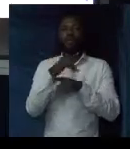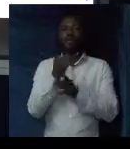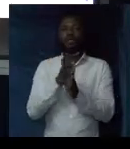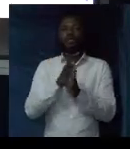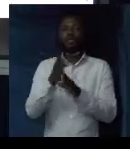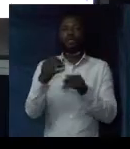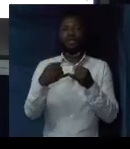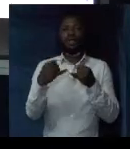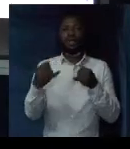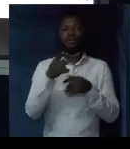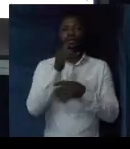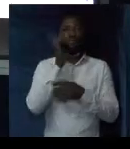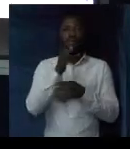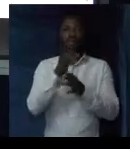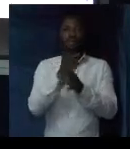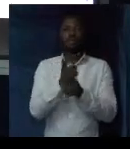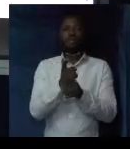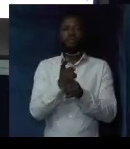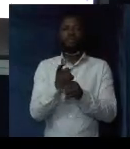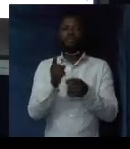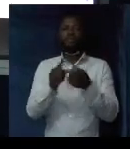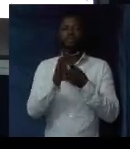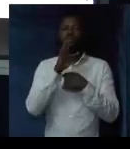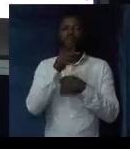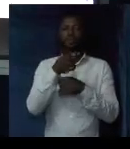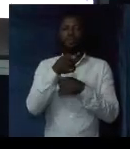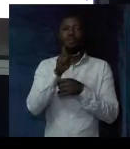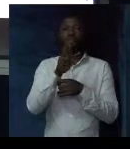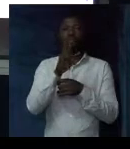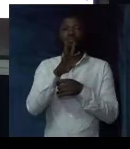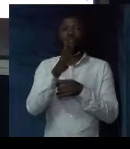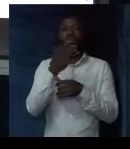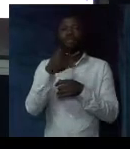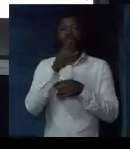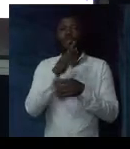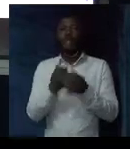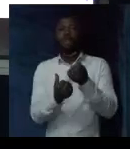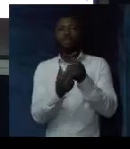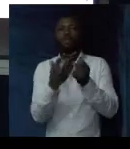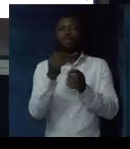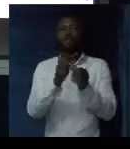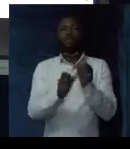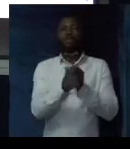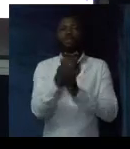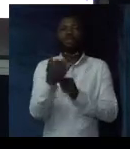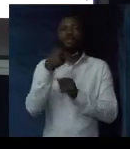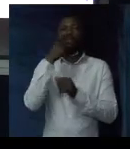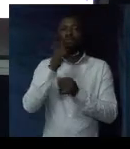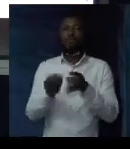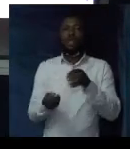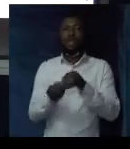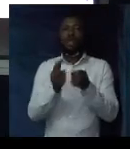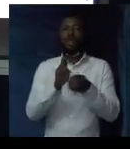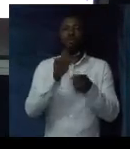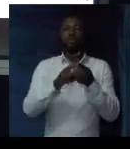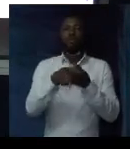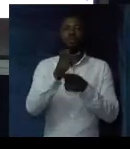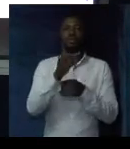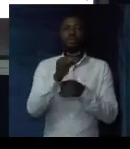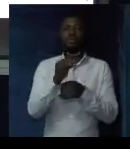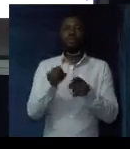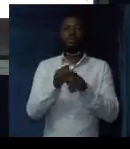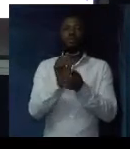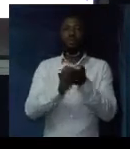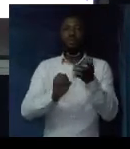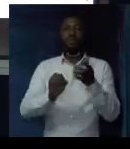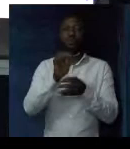angles on a straight line, you're going to get B to be 124 because they're supplements of each other and they must add up to 180.